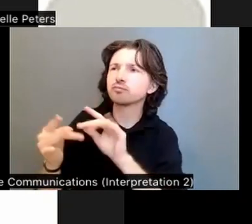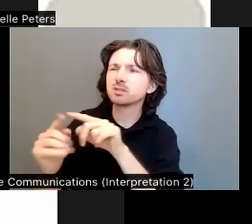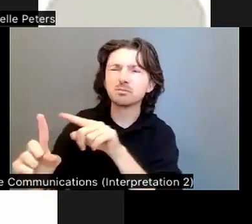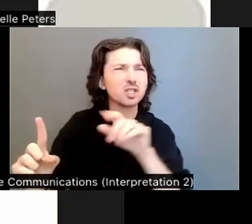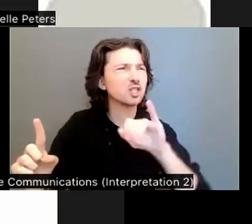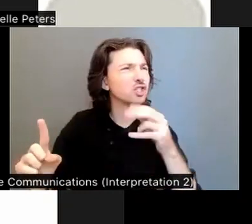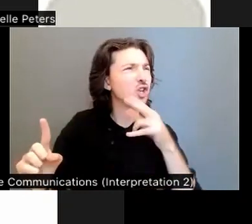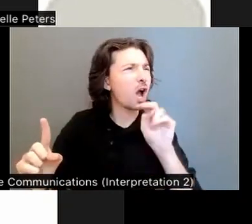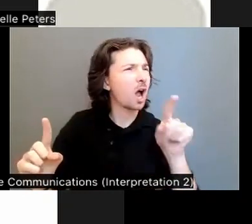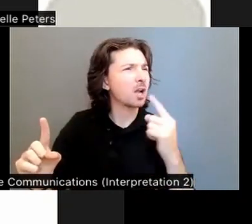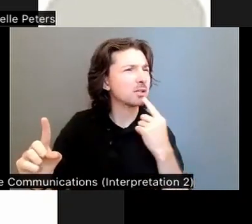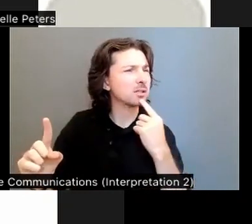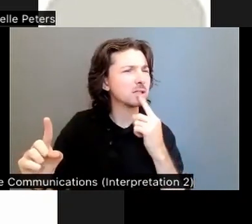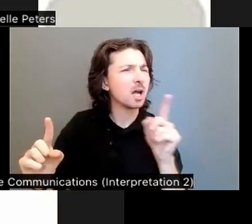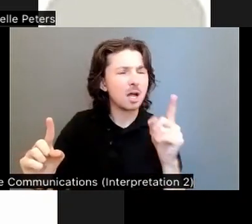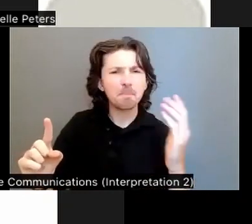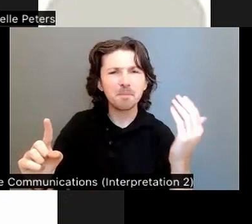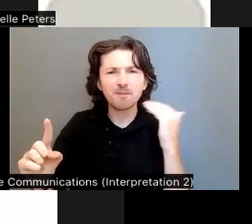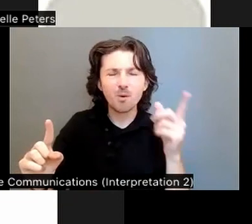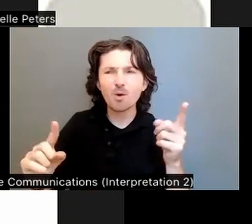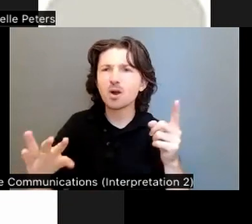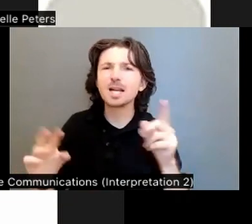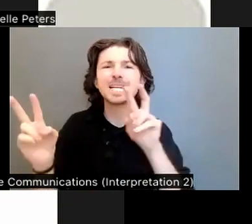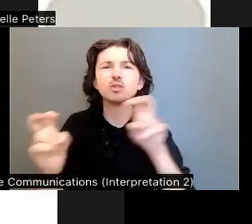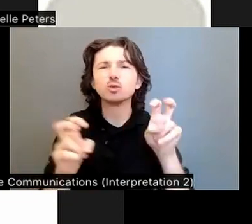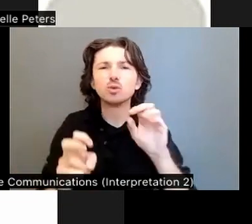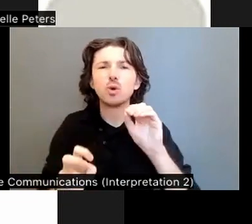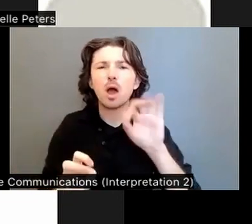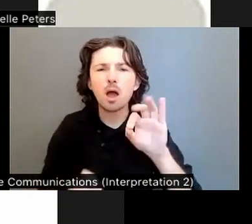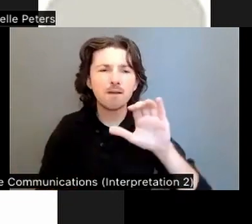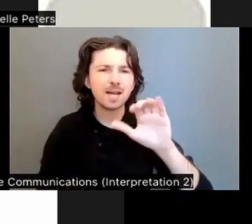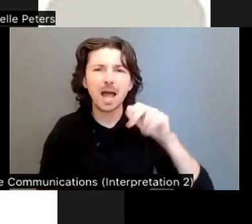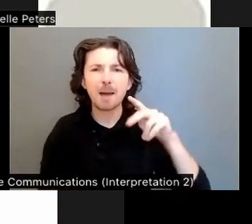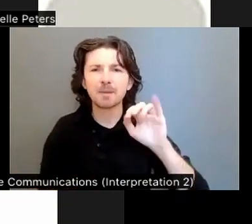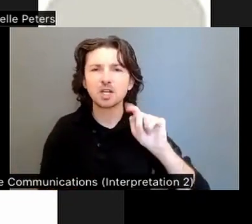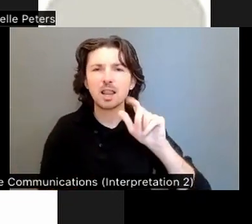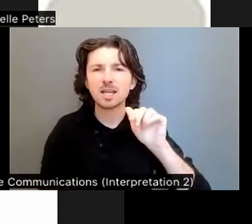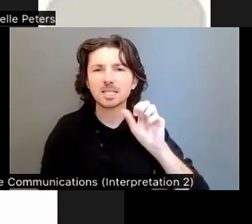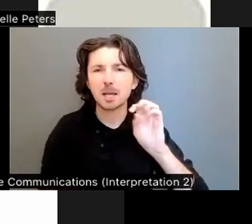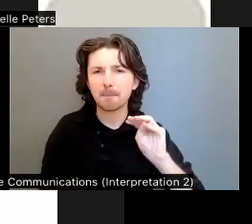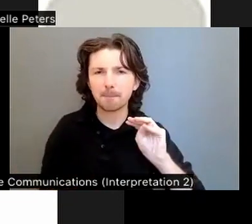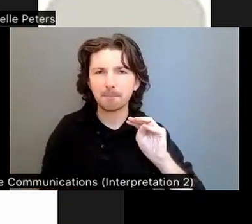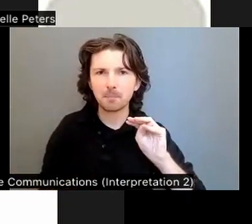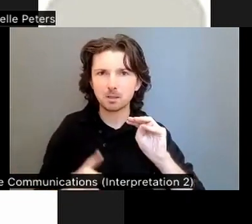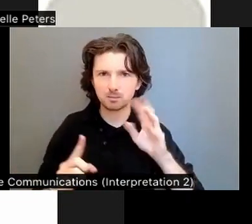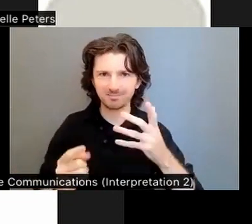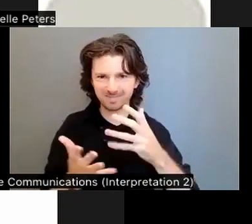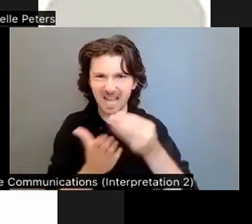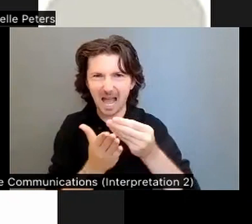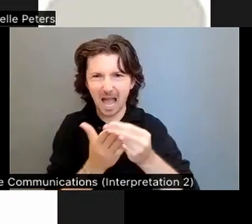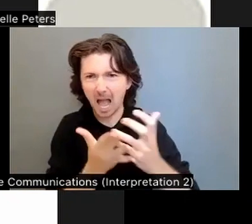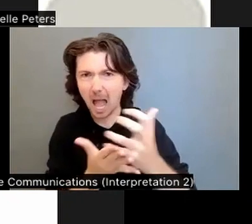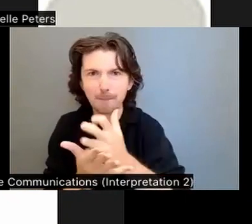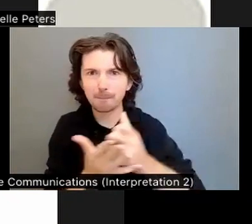looking at the issues of capitalism and neoliberalism beyond even the healthcare space. And so one of the things